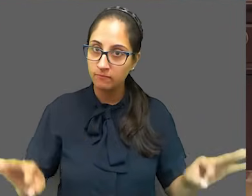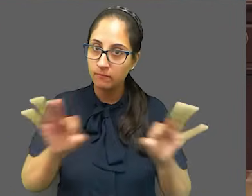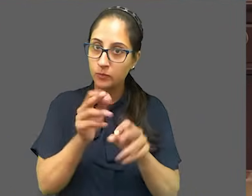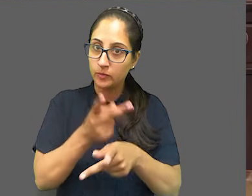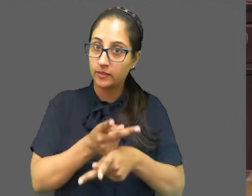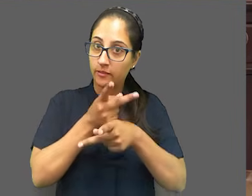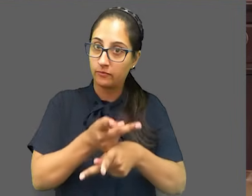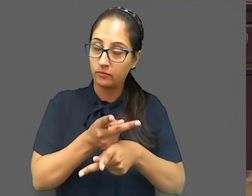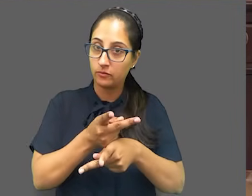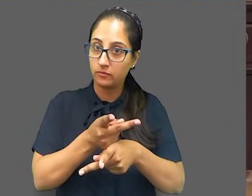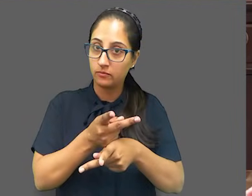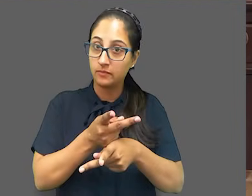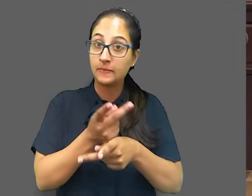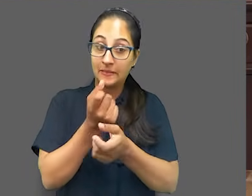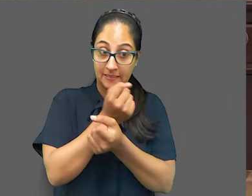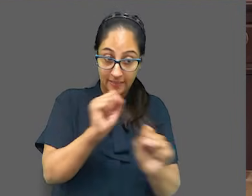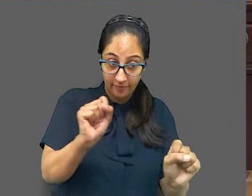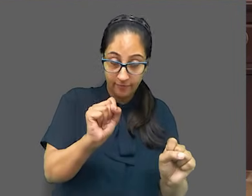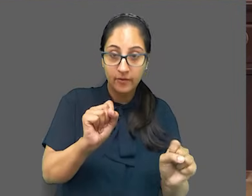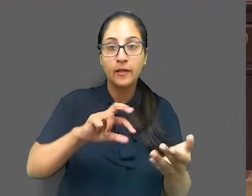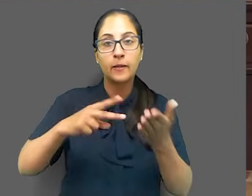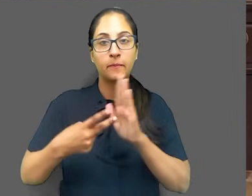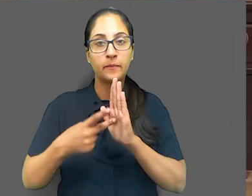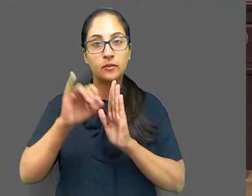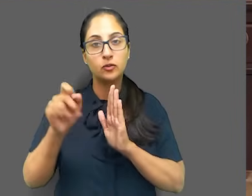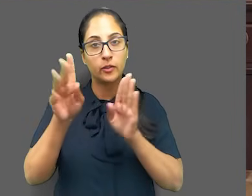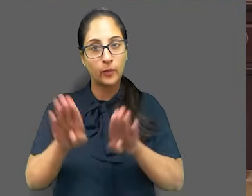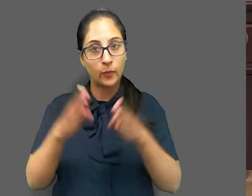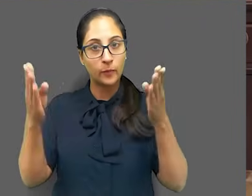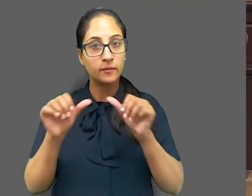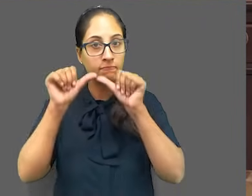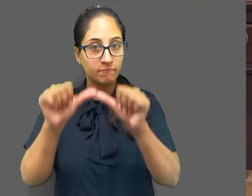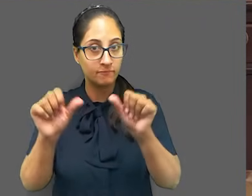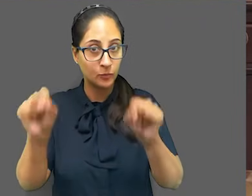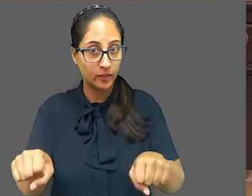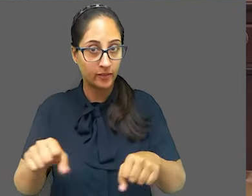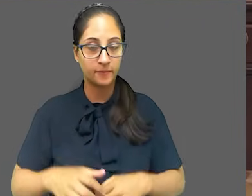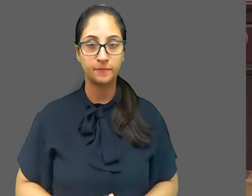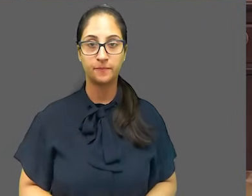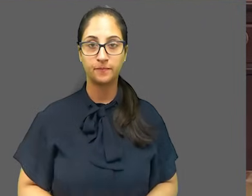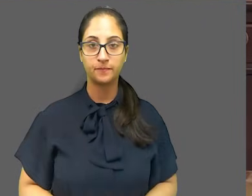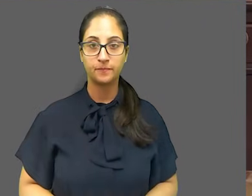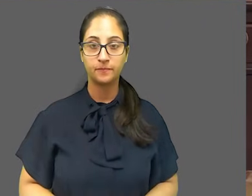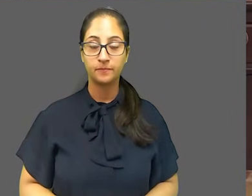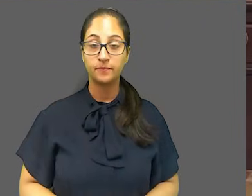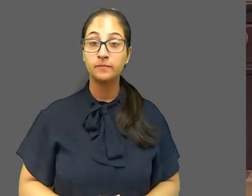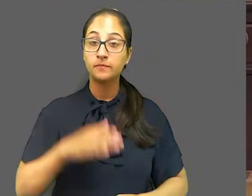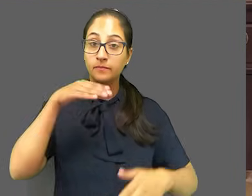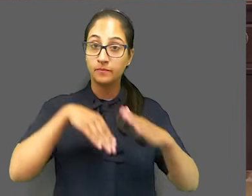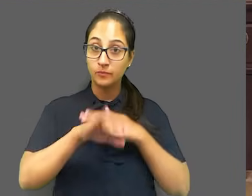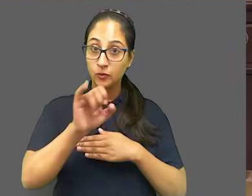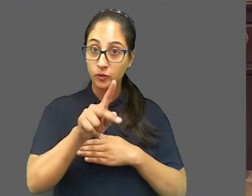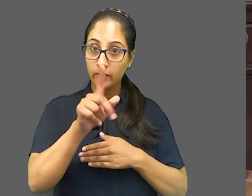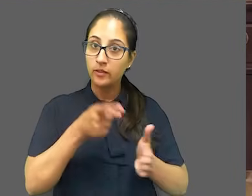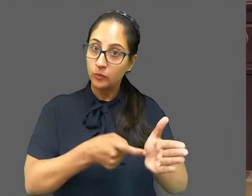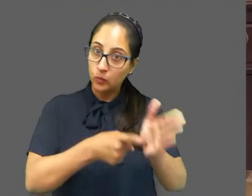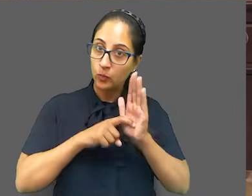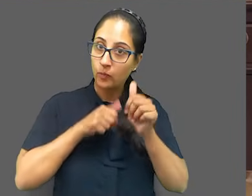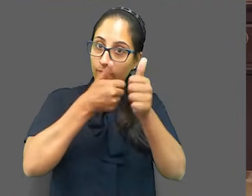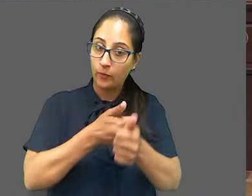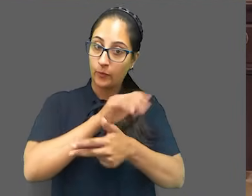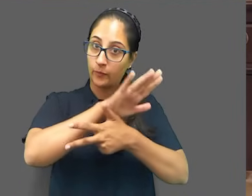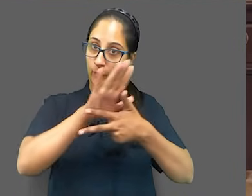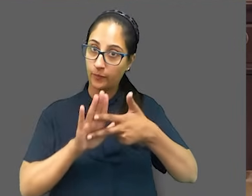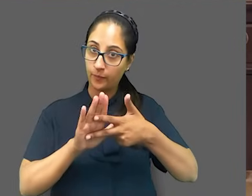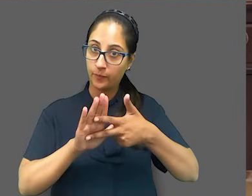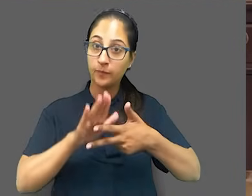such that our broader Jamaat may continue to benefit. Full compliance with the protocol of masks on at